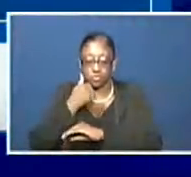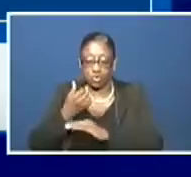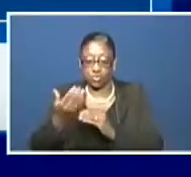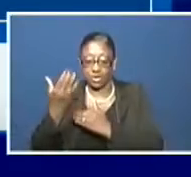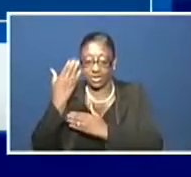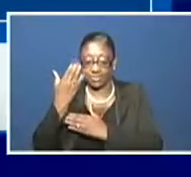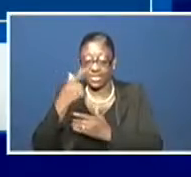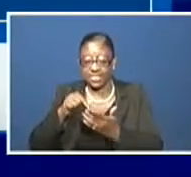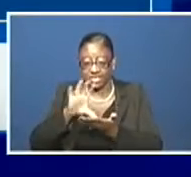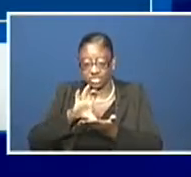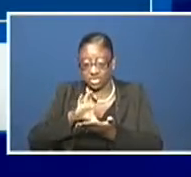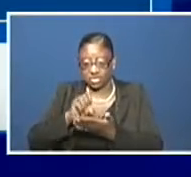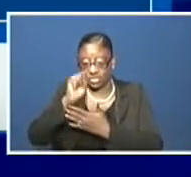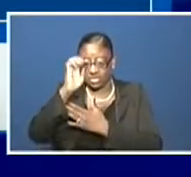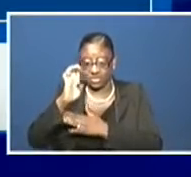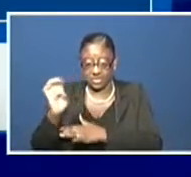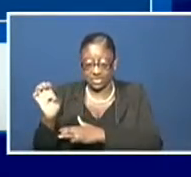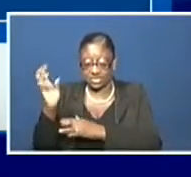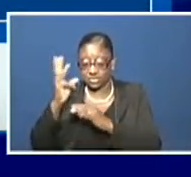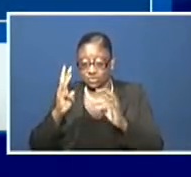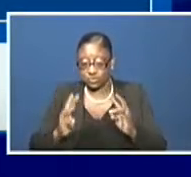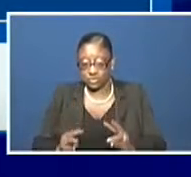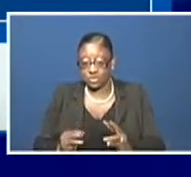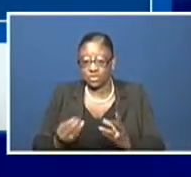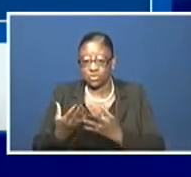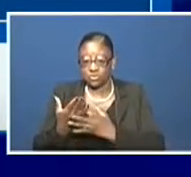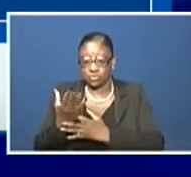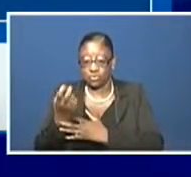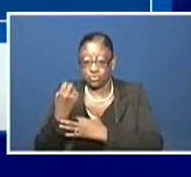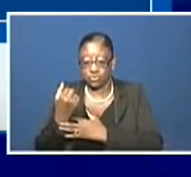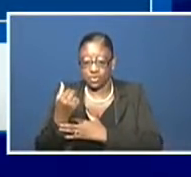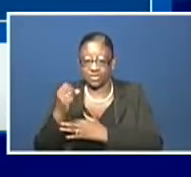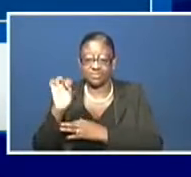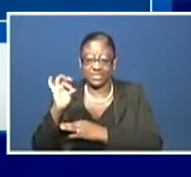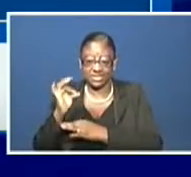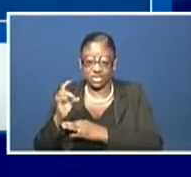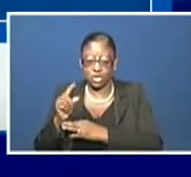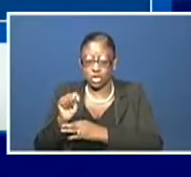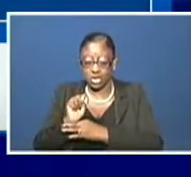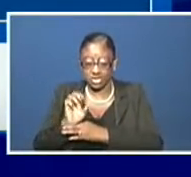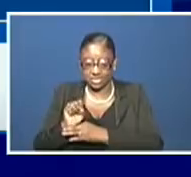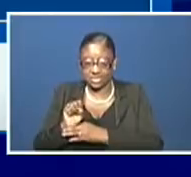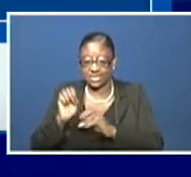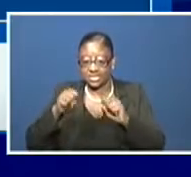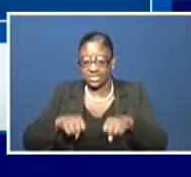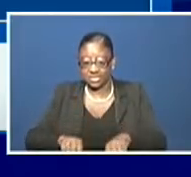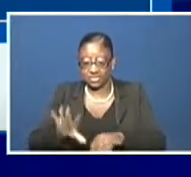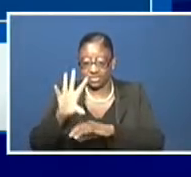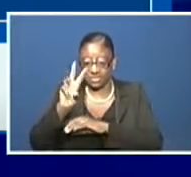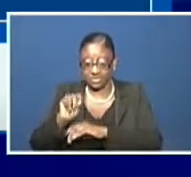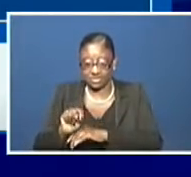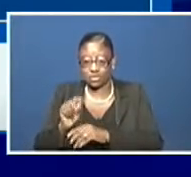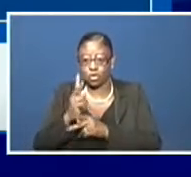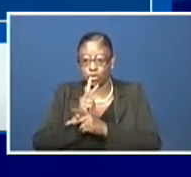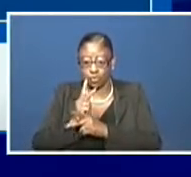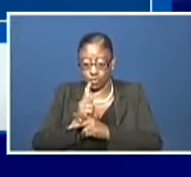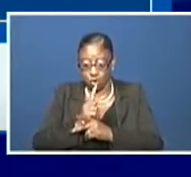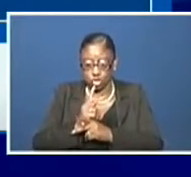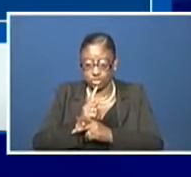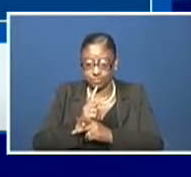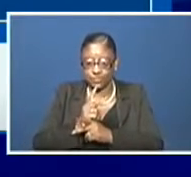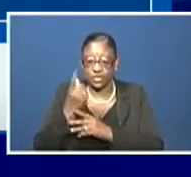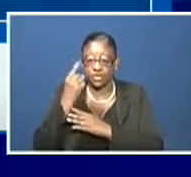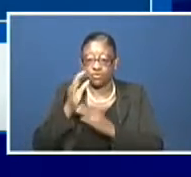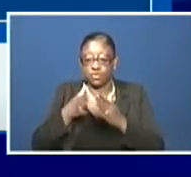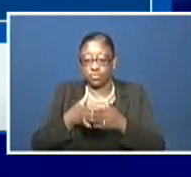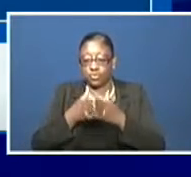for the central and southeastern islands, also through Wednesday, easterly winds 12 to 18 knots, wave heights 3 to 6 feet. So caution flags will be in place for